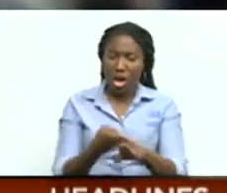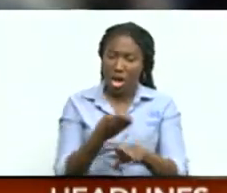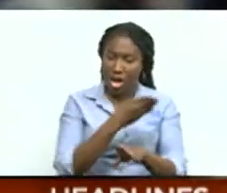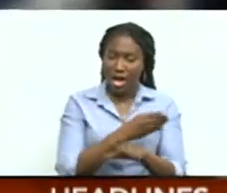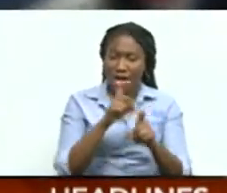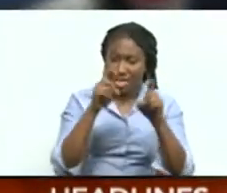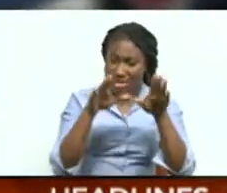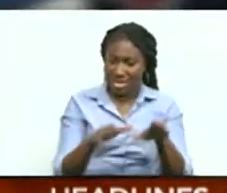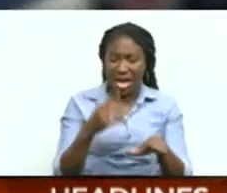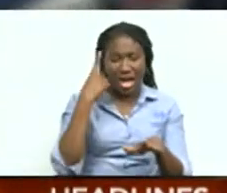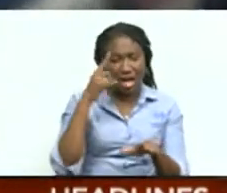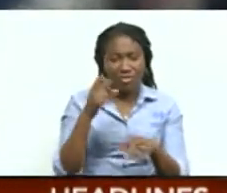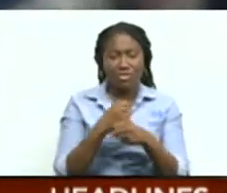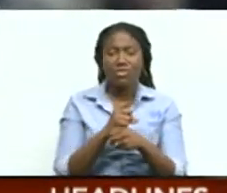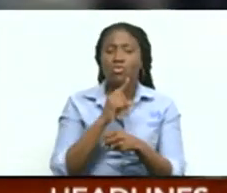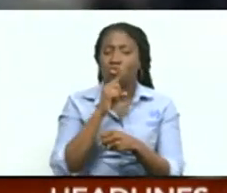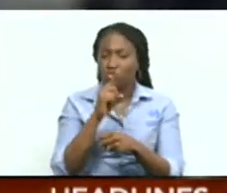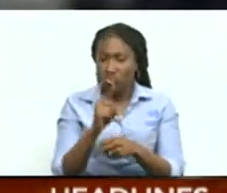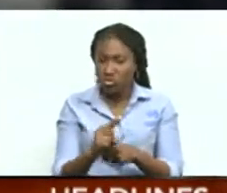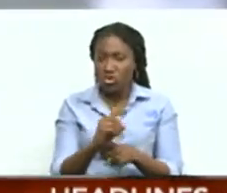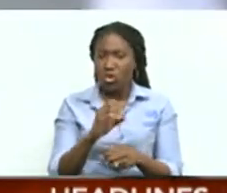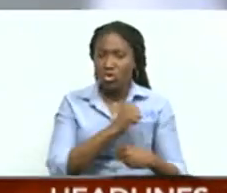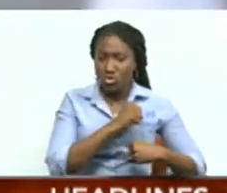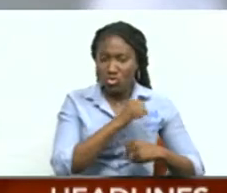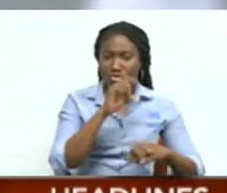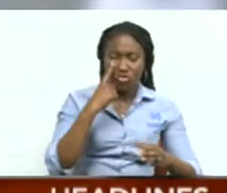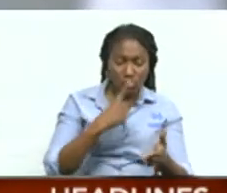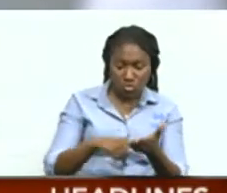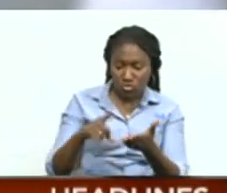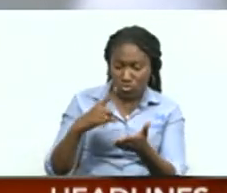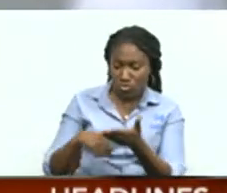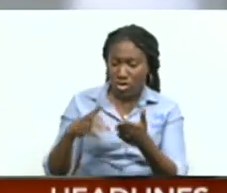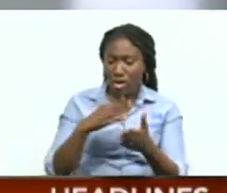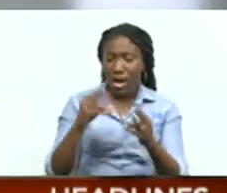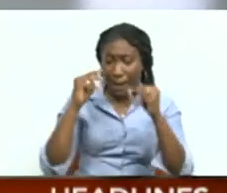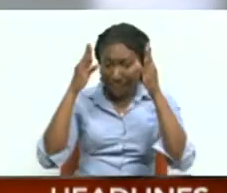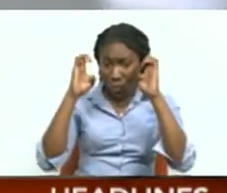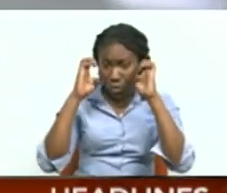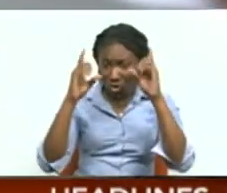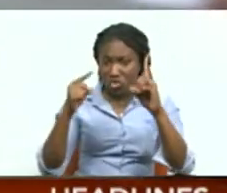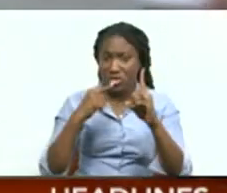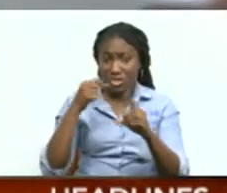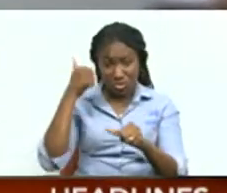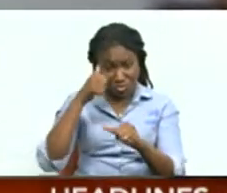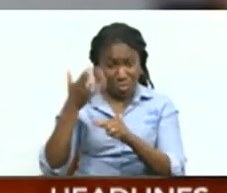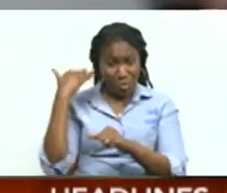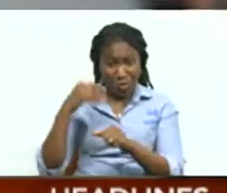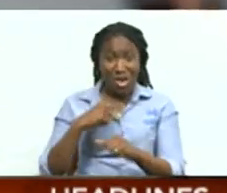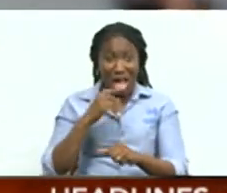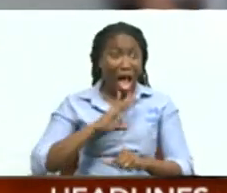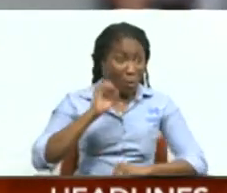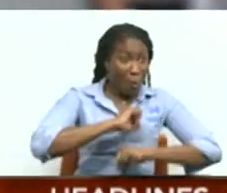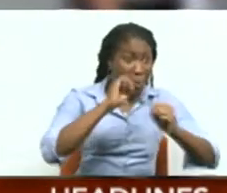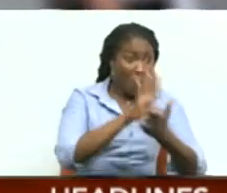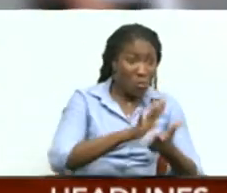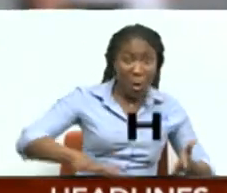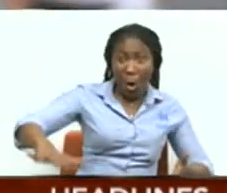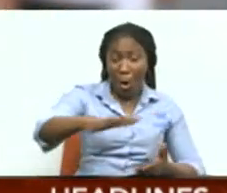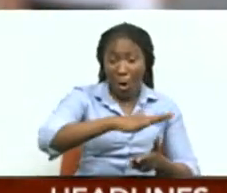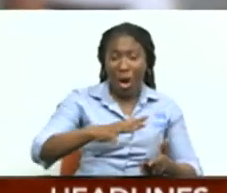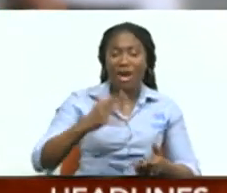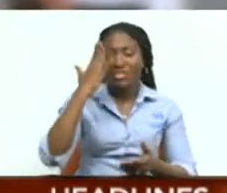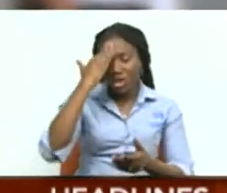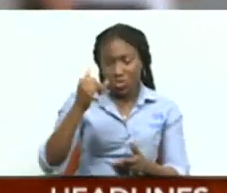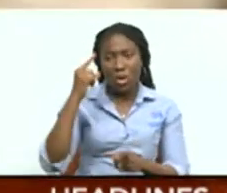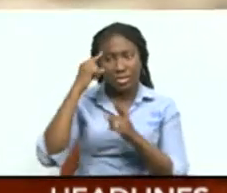to facilitate the exercises. Today, the education minister notes that previous bomb threats prompted authorities to undertake the